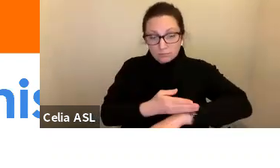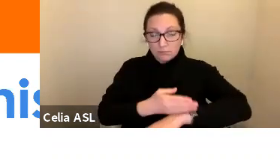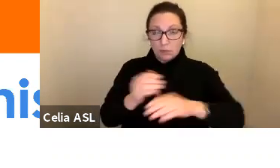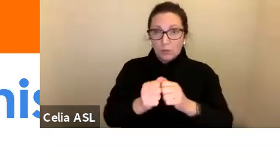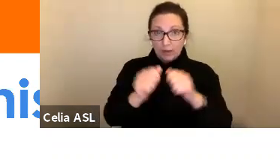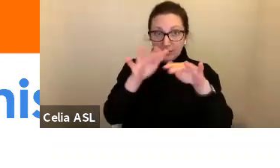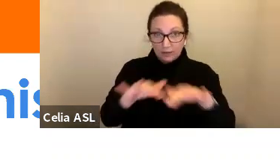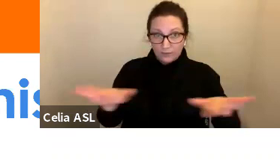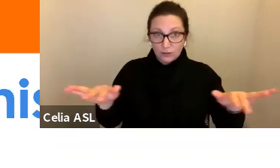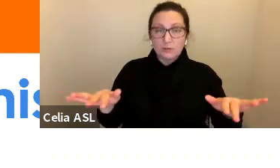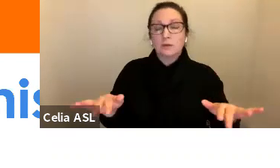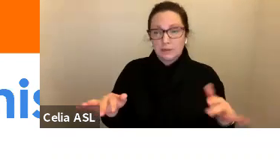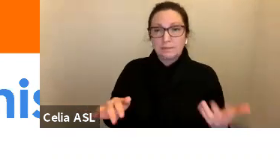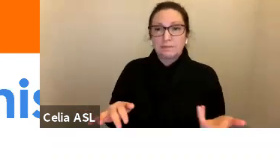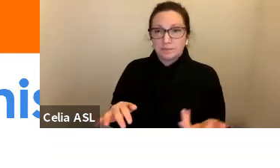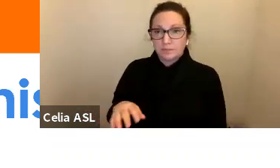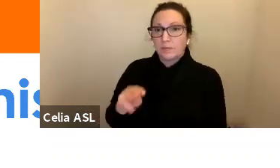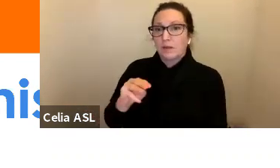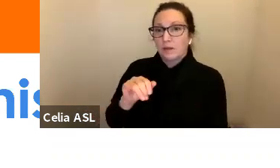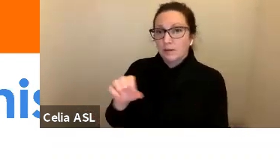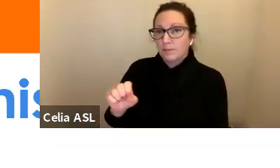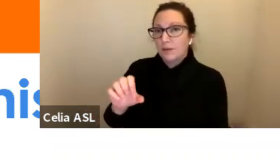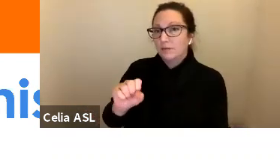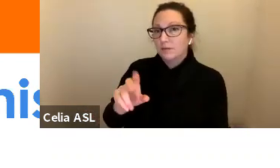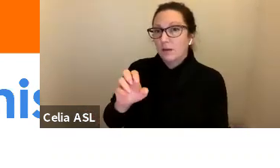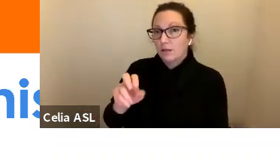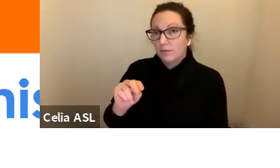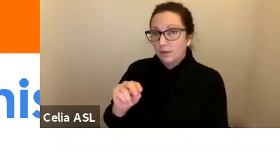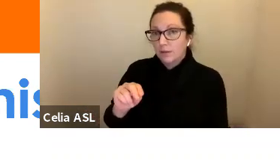I think that's something that we can, as part of any presentation,